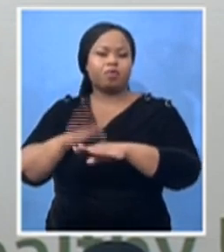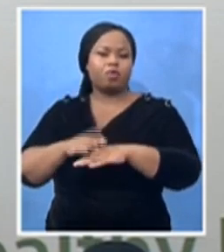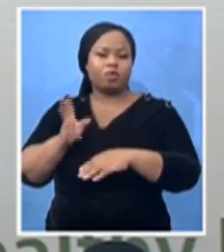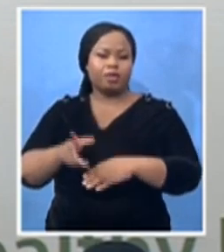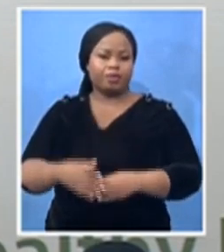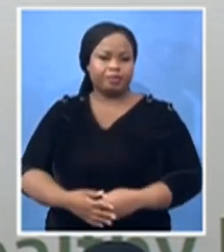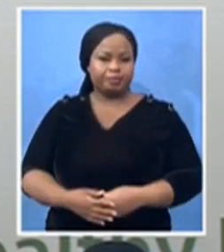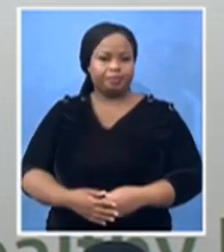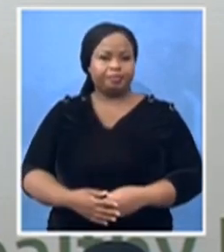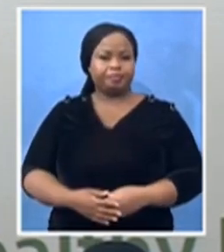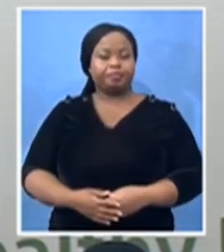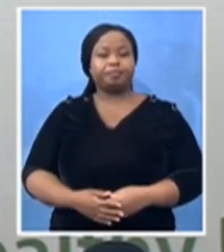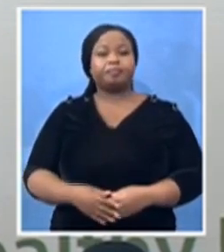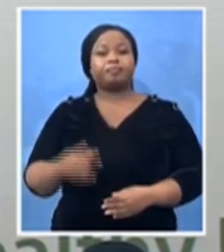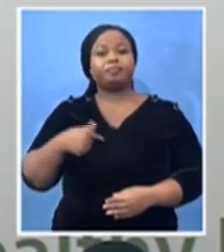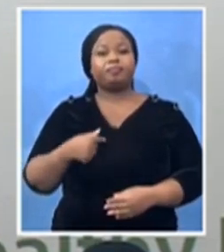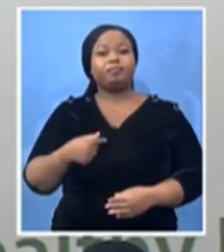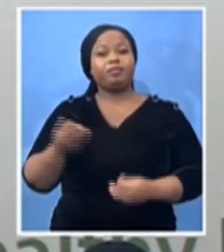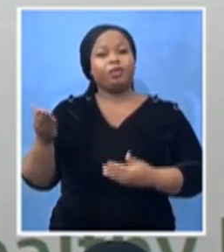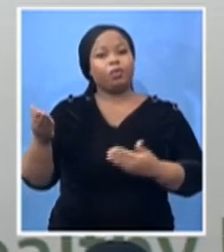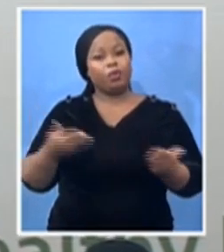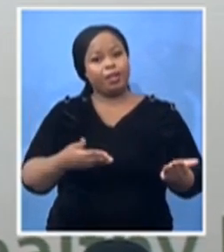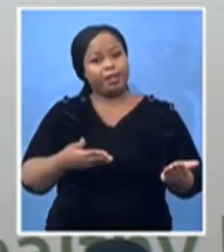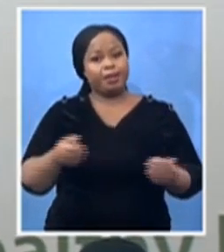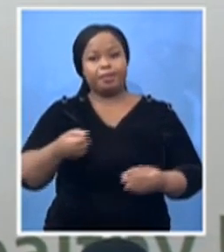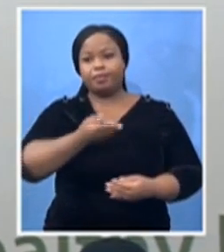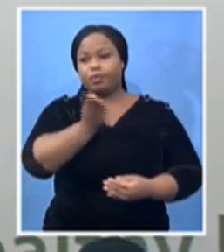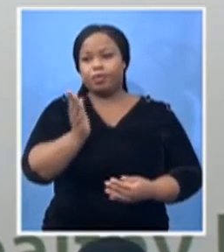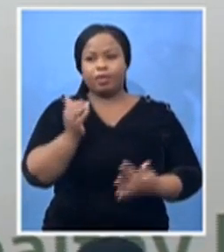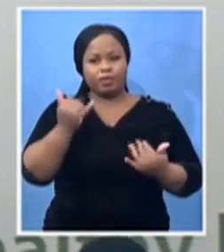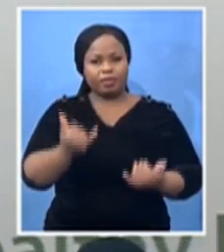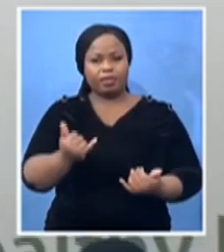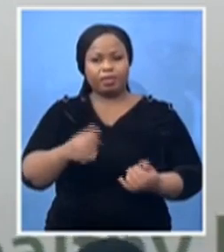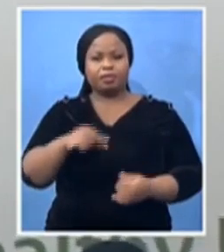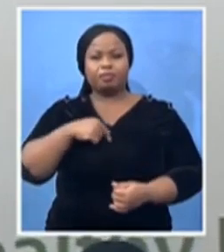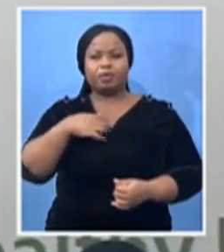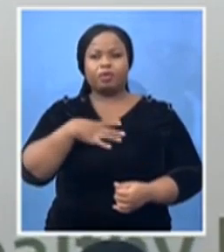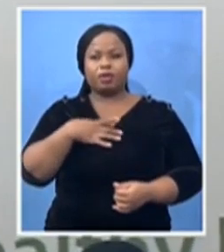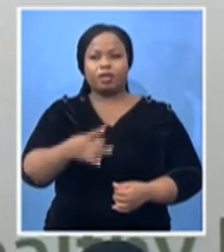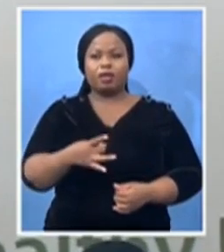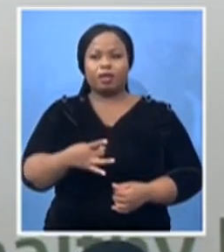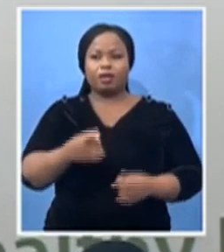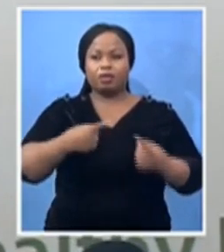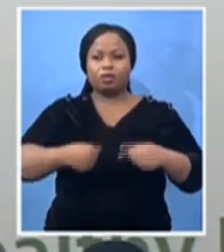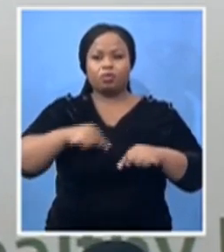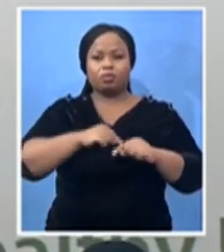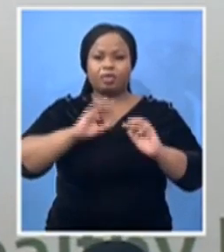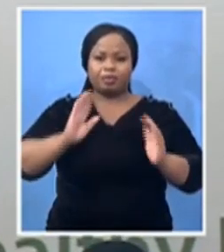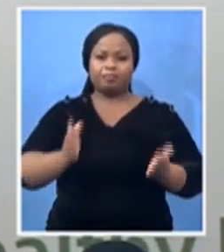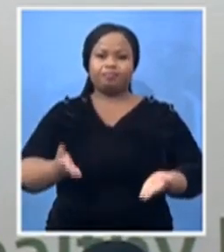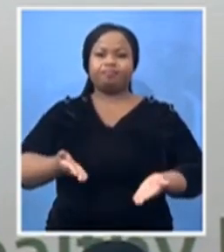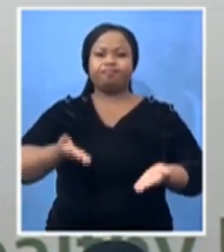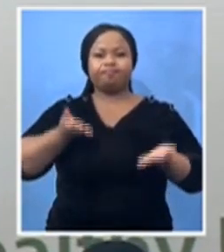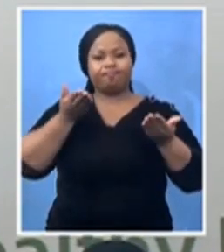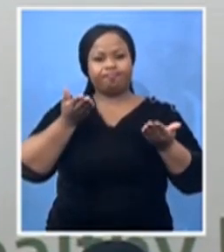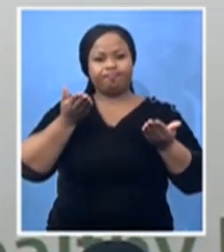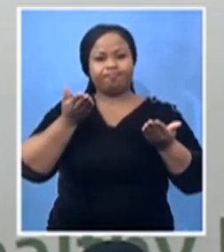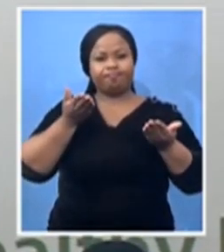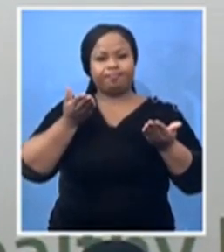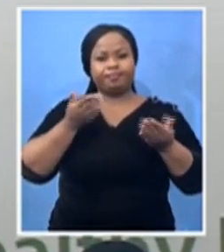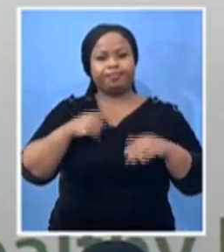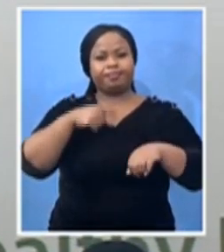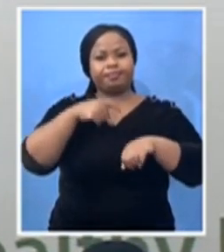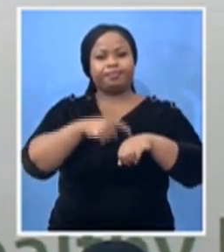I welcome you, I would like us to rise and observe our frontline workers who have lost